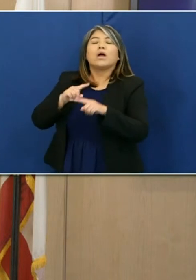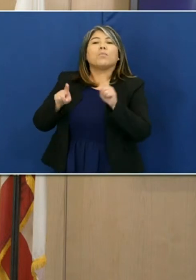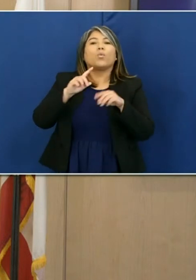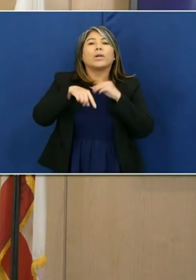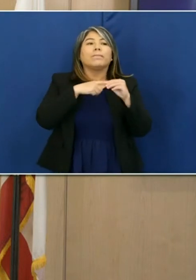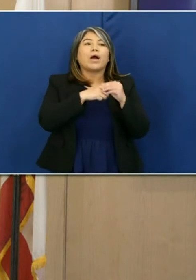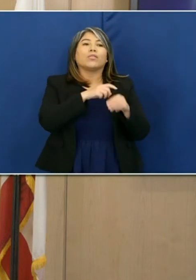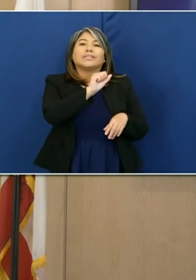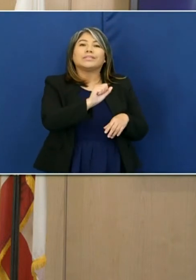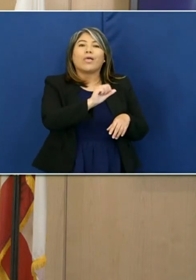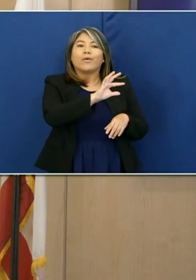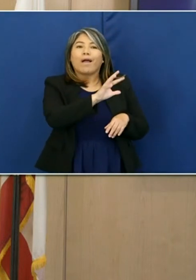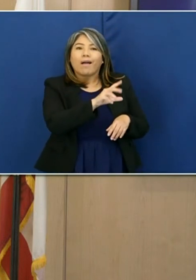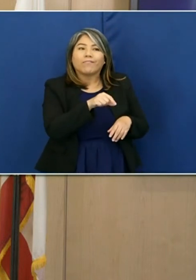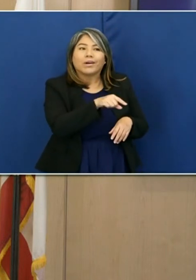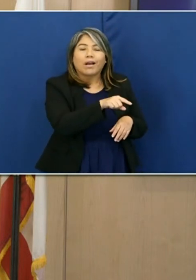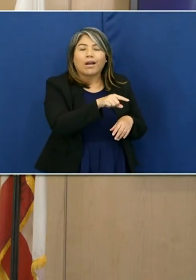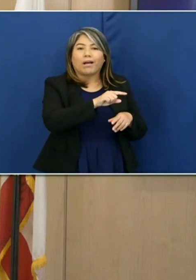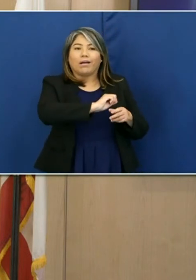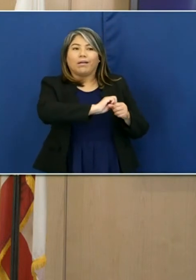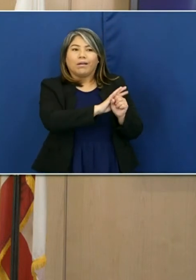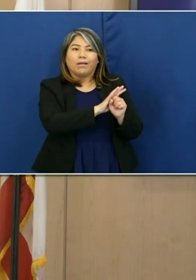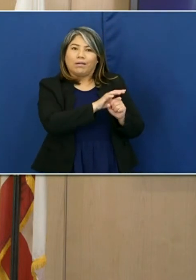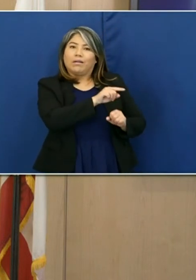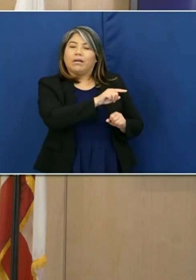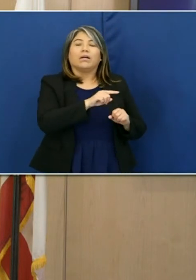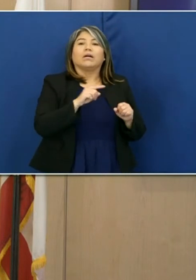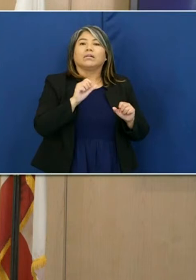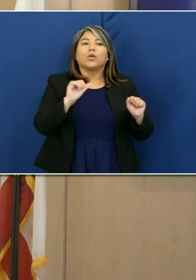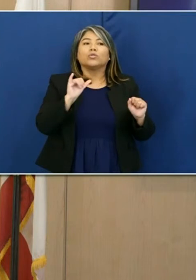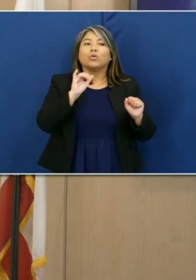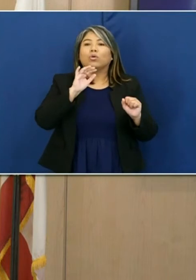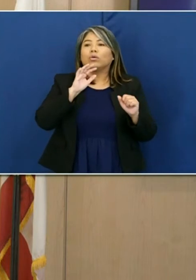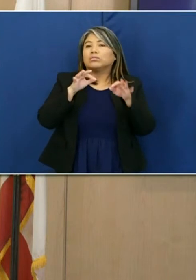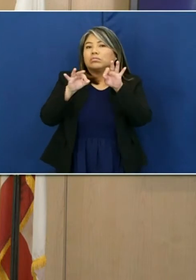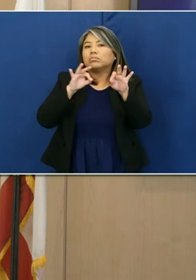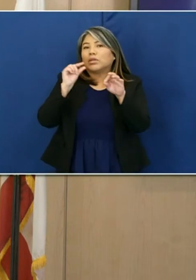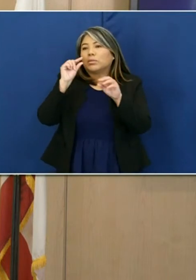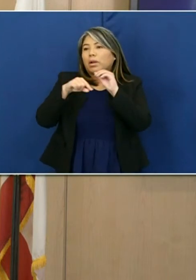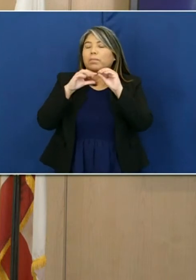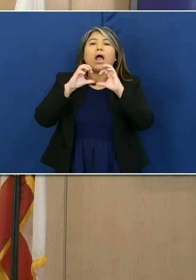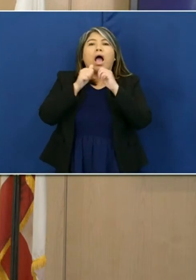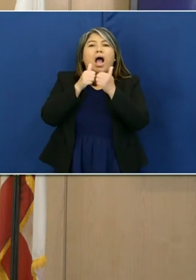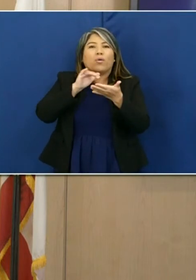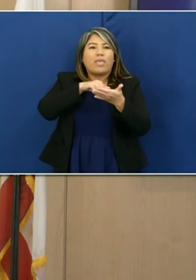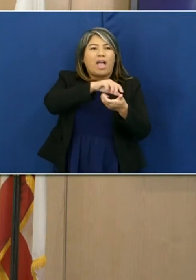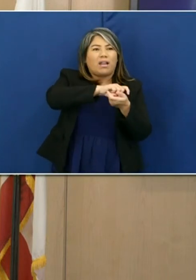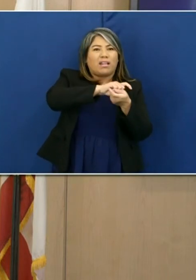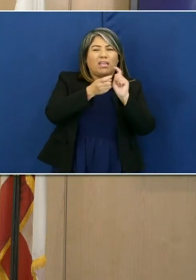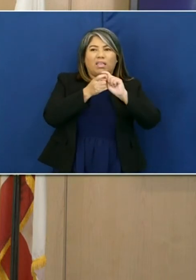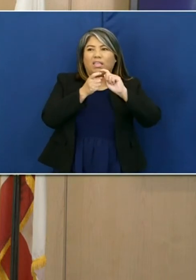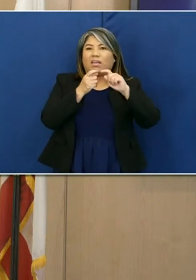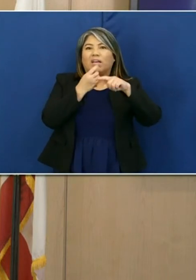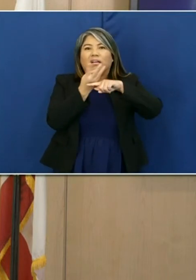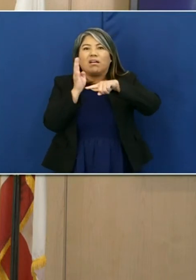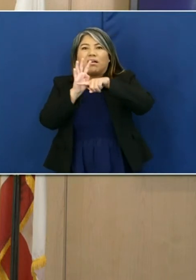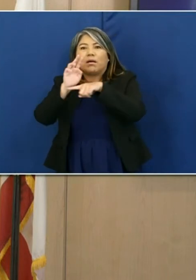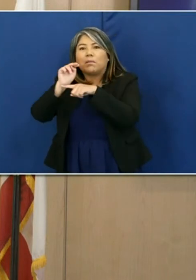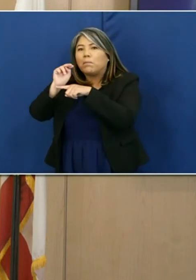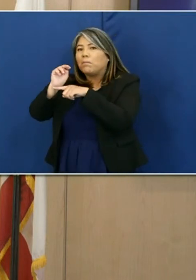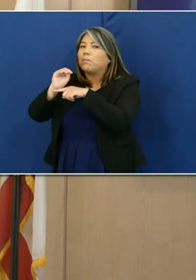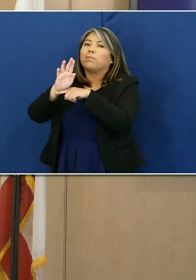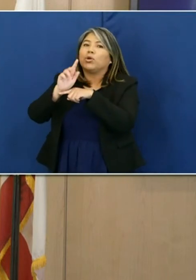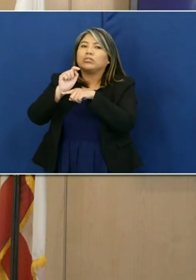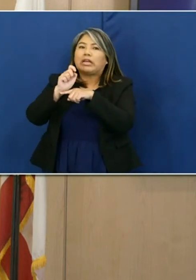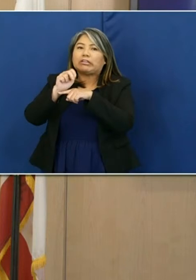African strain of coronavirus, and can you also explain a little bit about how coronavirus mutates and perhaps things you're monitoring